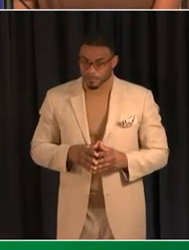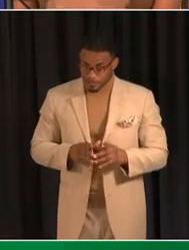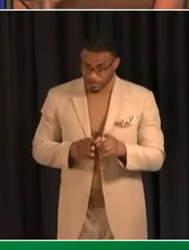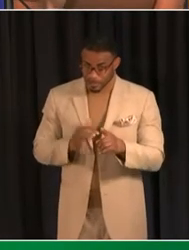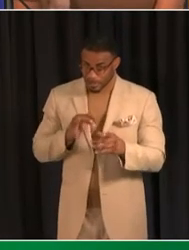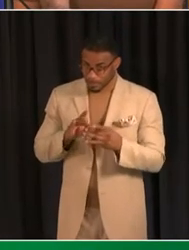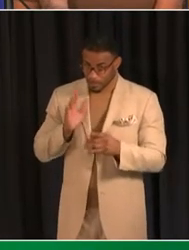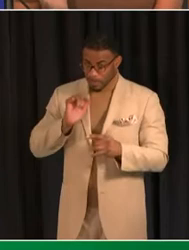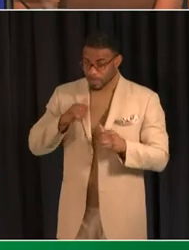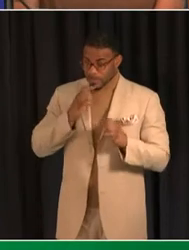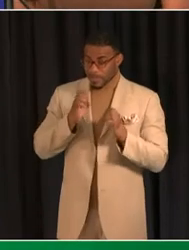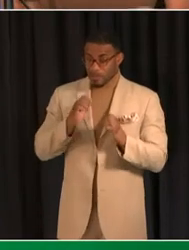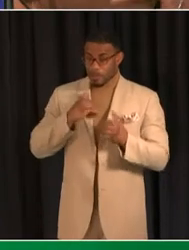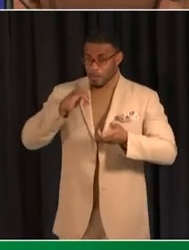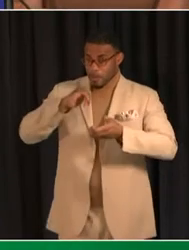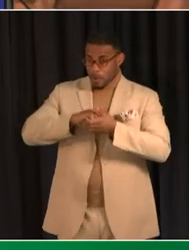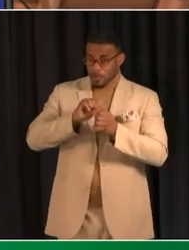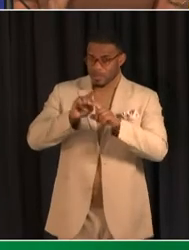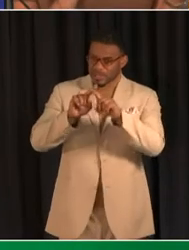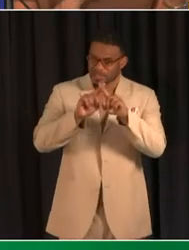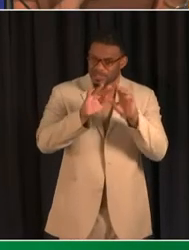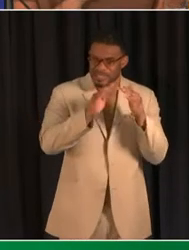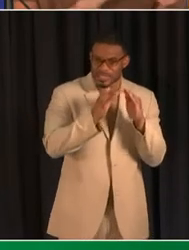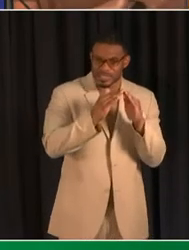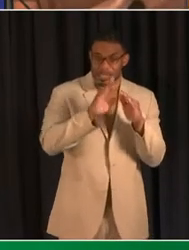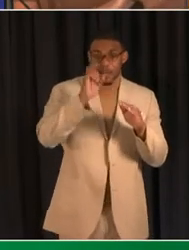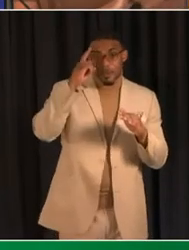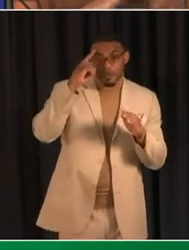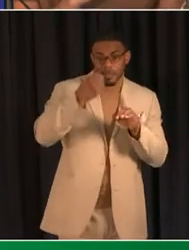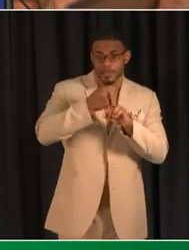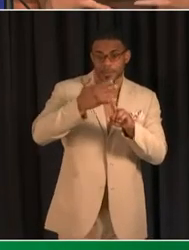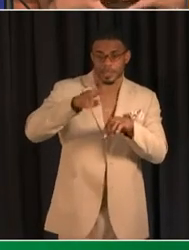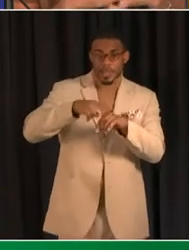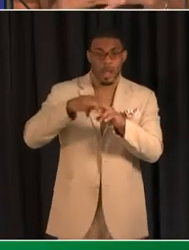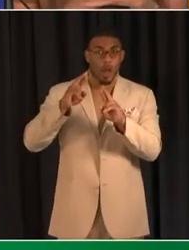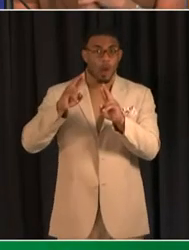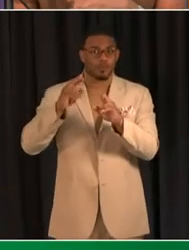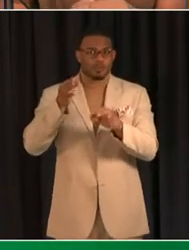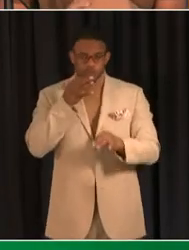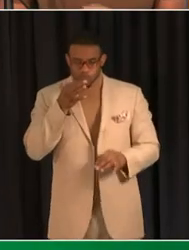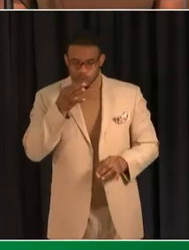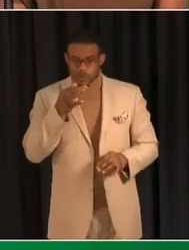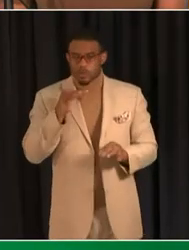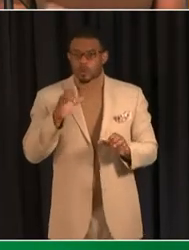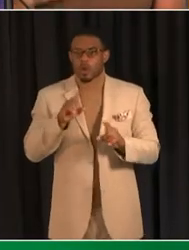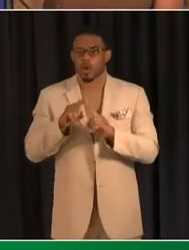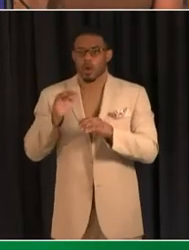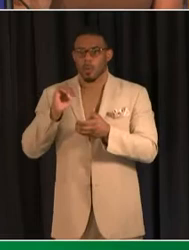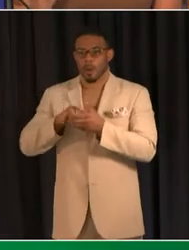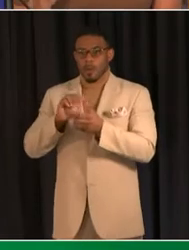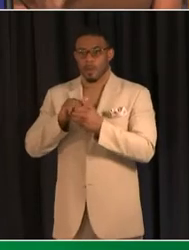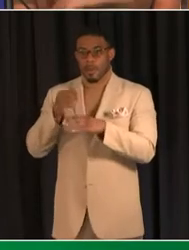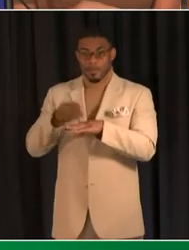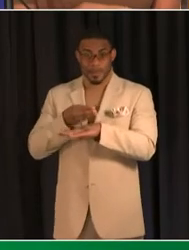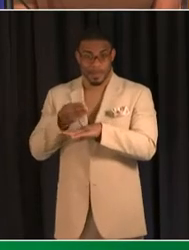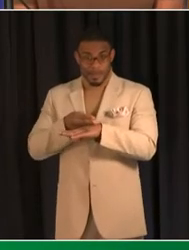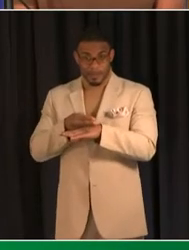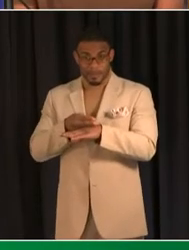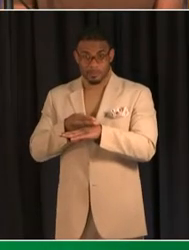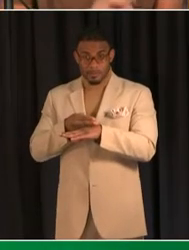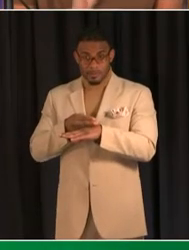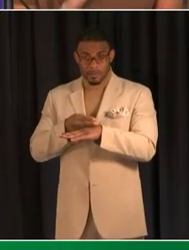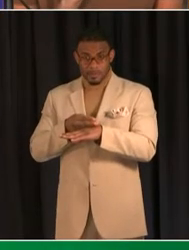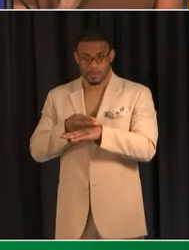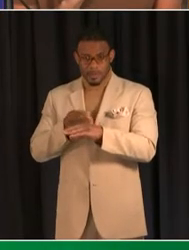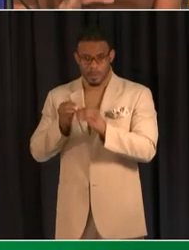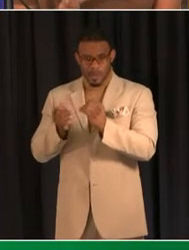And as I did mention, this is an effort where we're partnering with different cities, expanding nationally, hopefully soon. We did also partner with Miami,